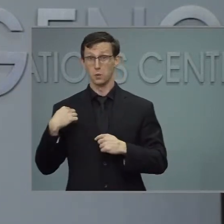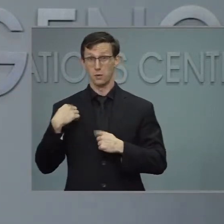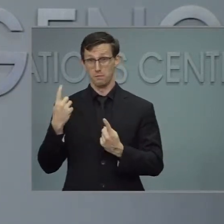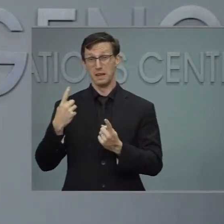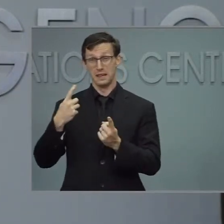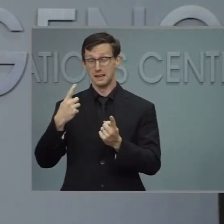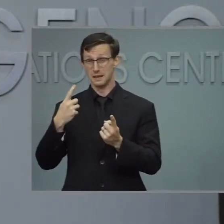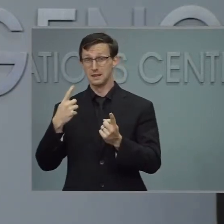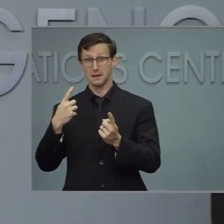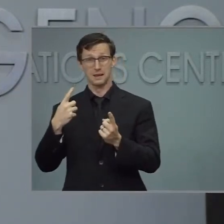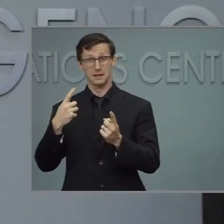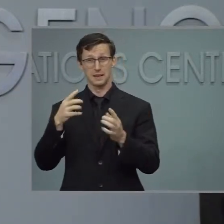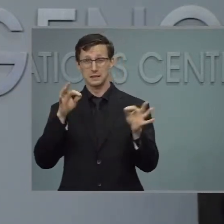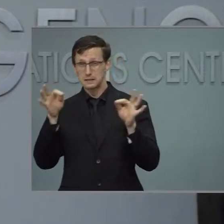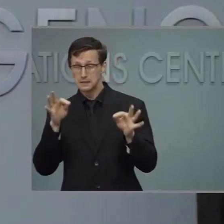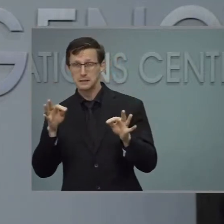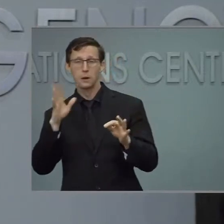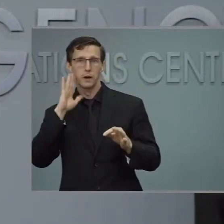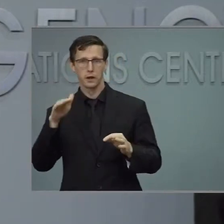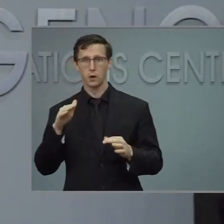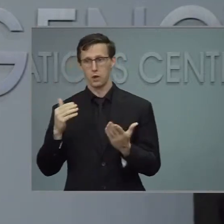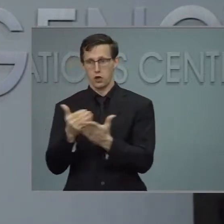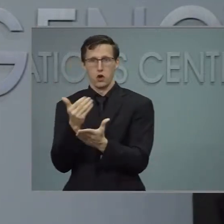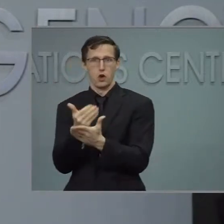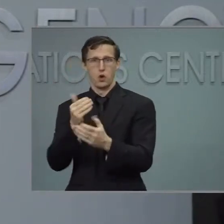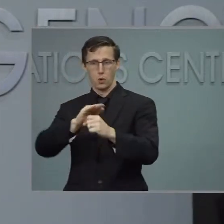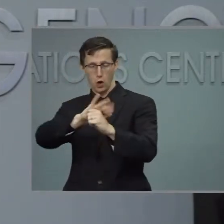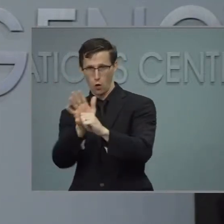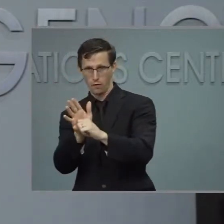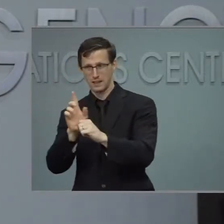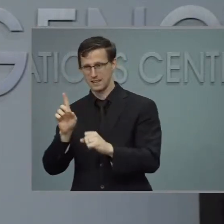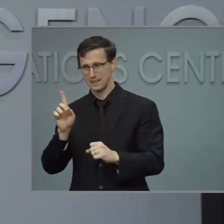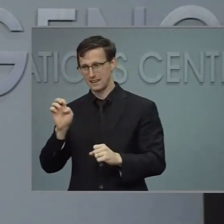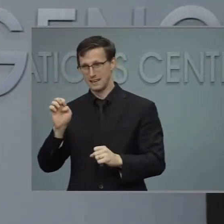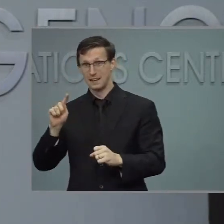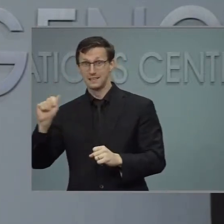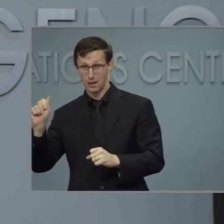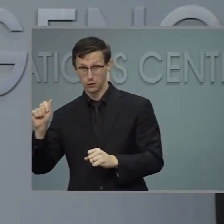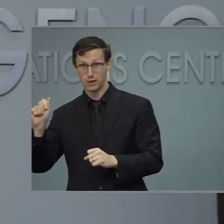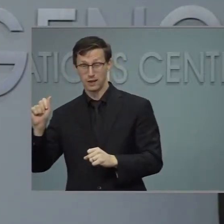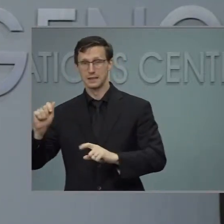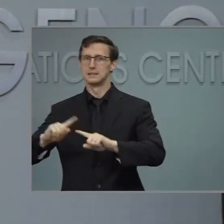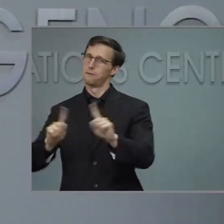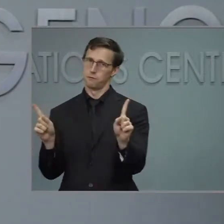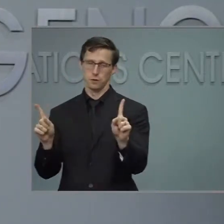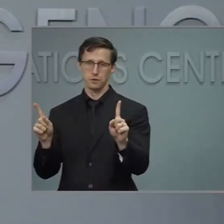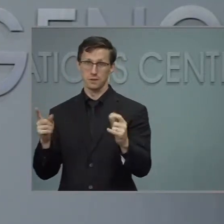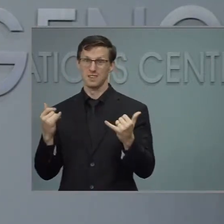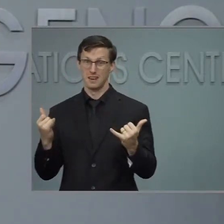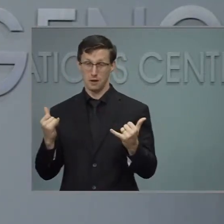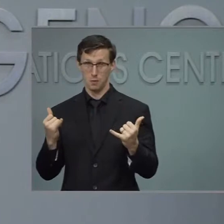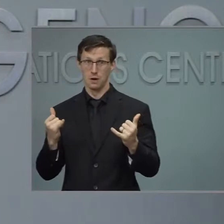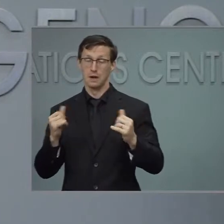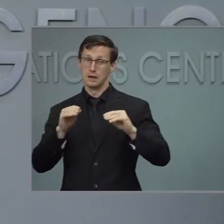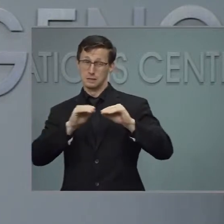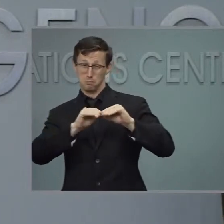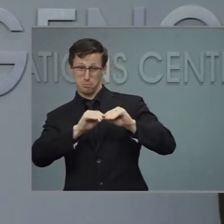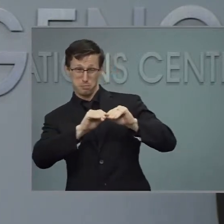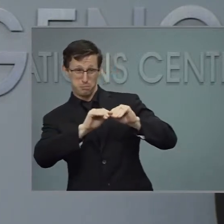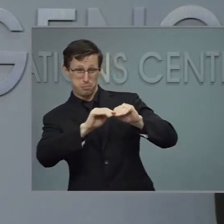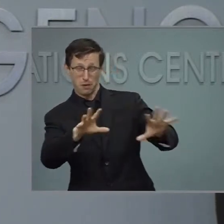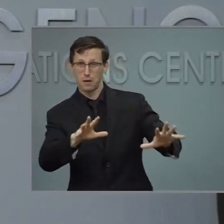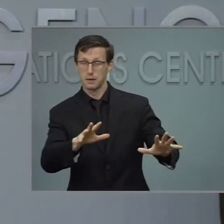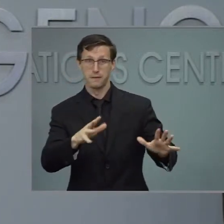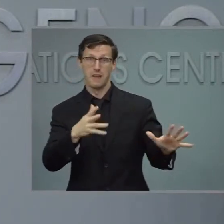about is we know that this virus now is a new virus. It is much more contagious than what we were even seeing just a